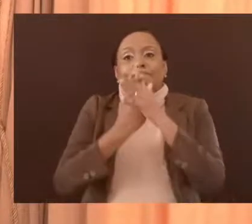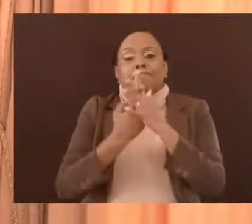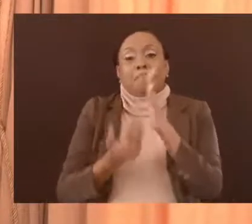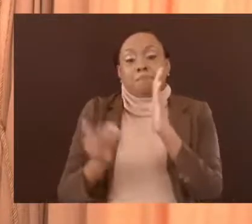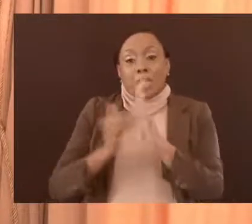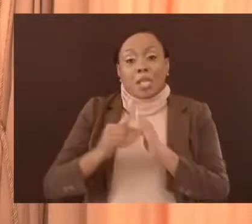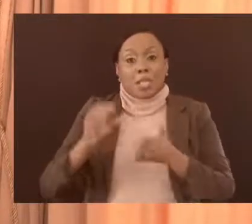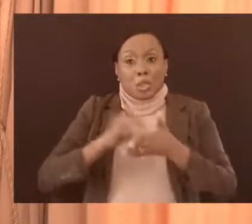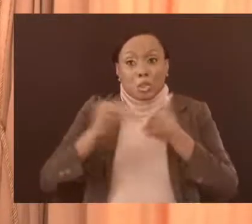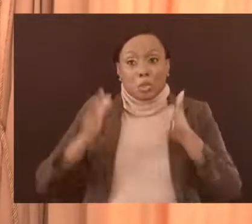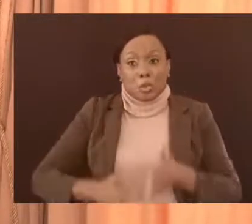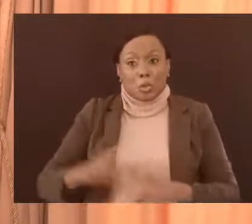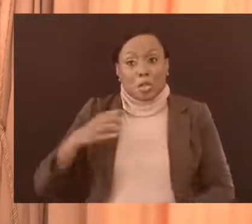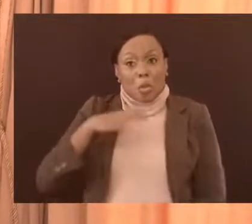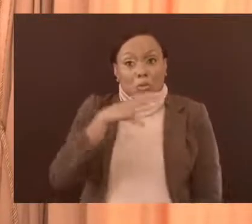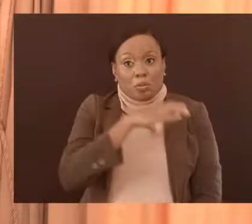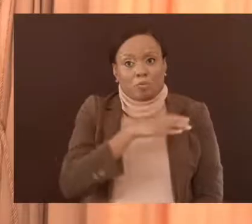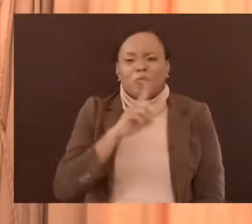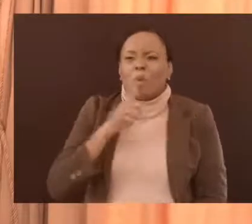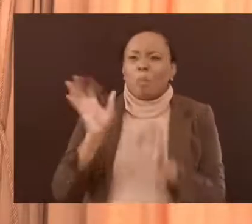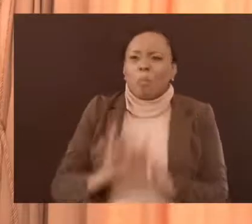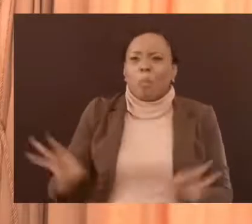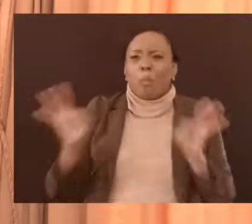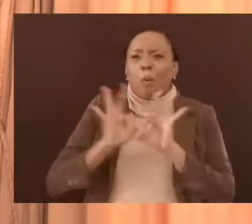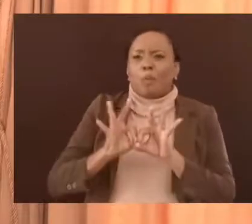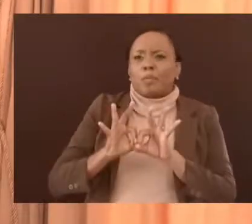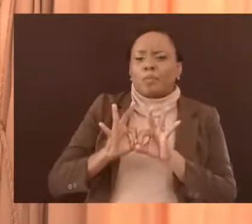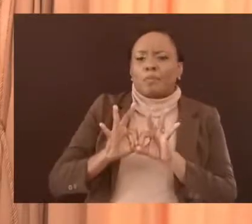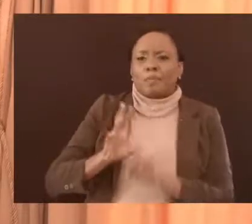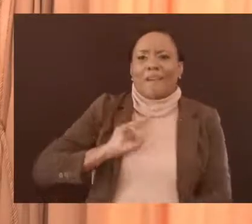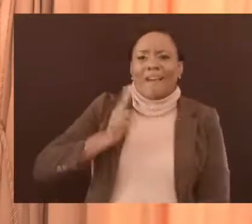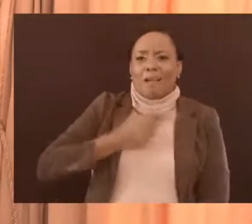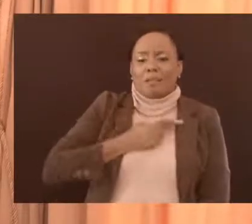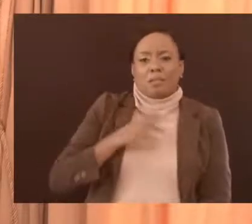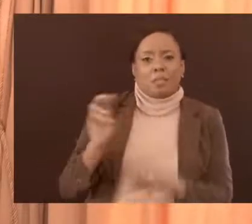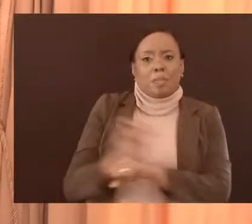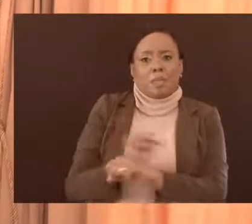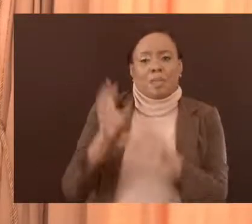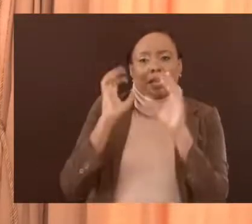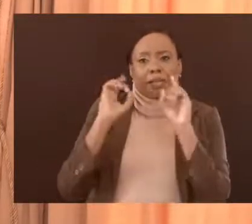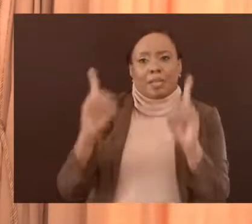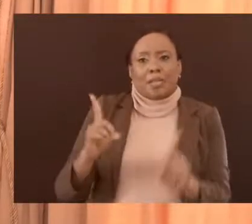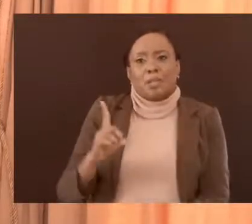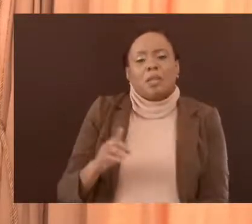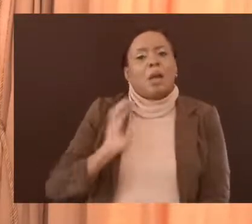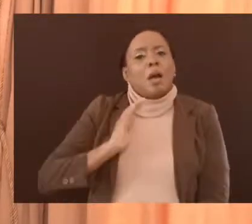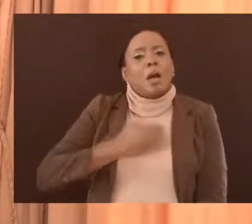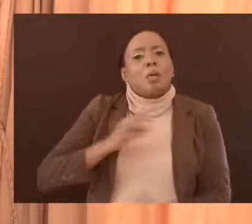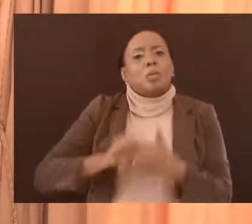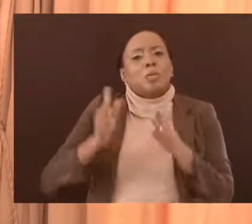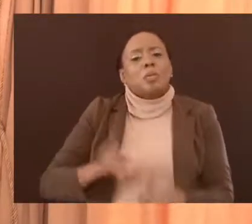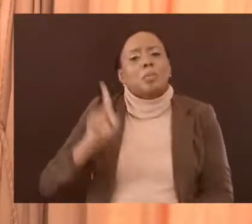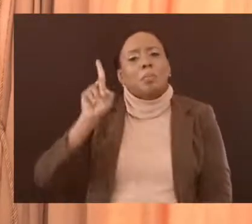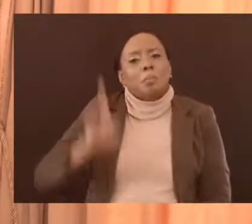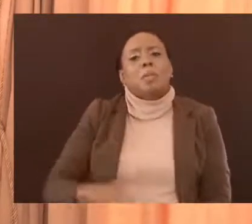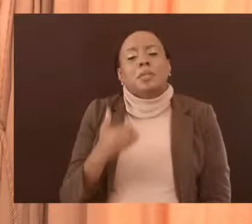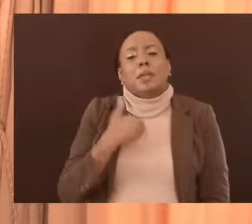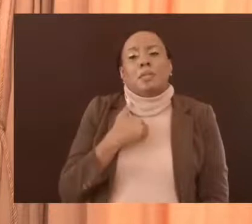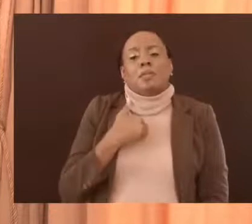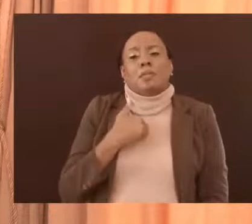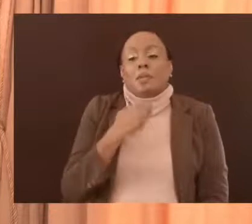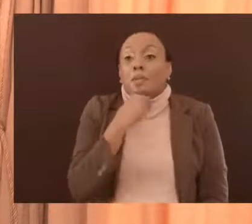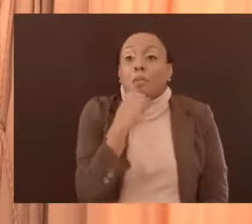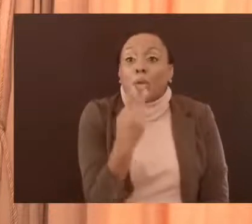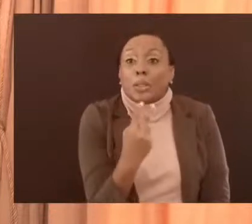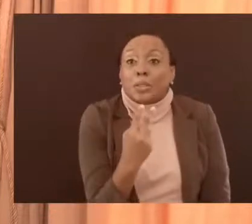It is extremely important for the Ministry of Education that our students have a voice. We need to